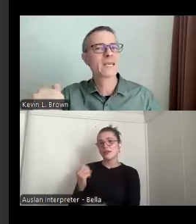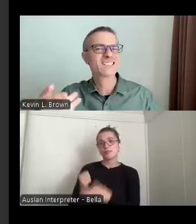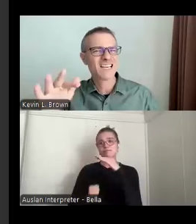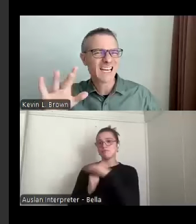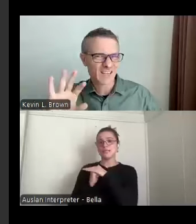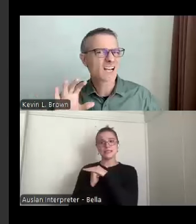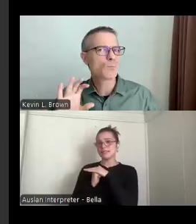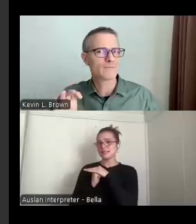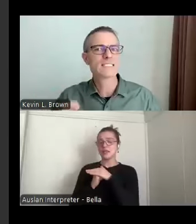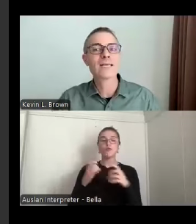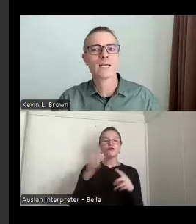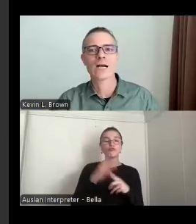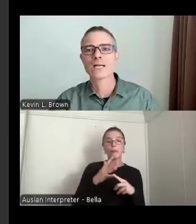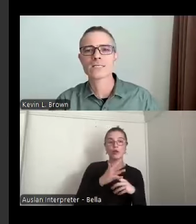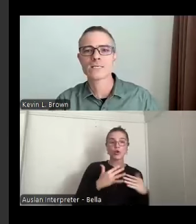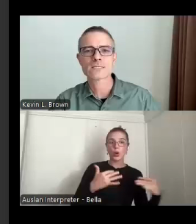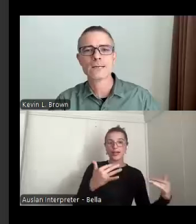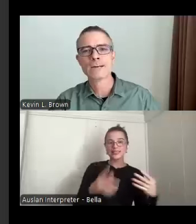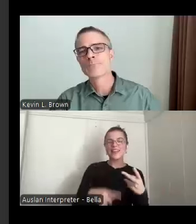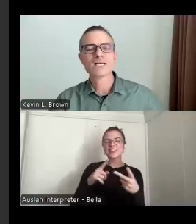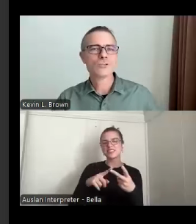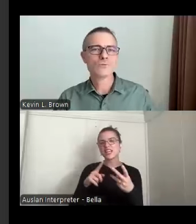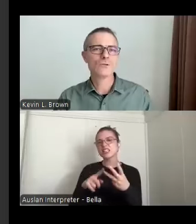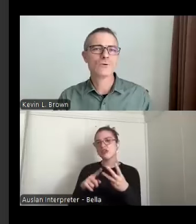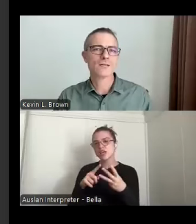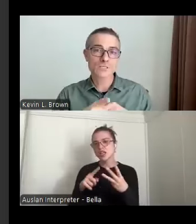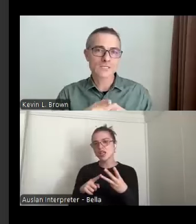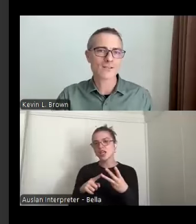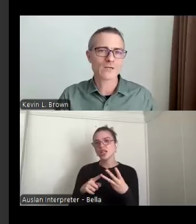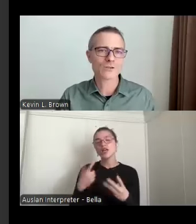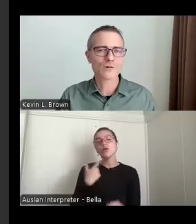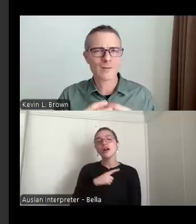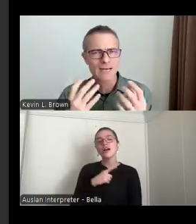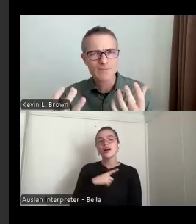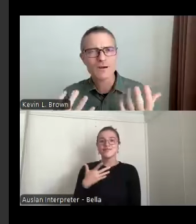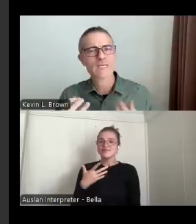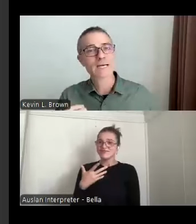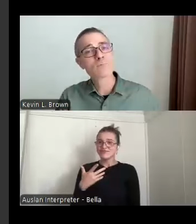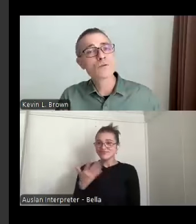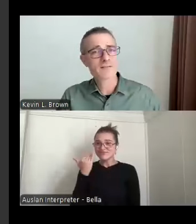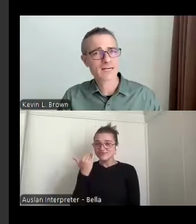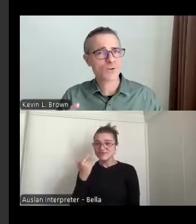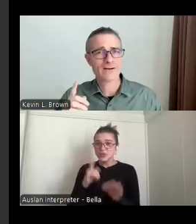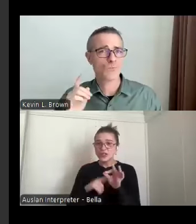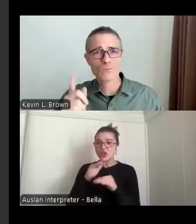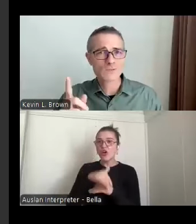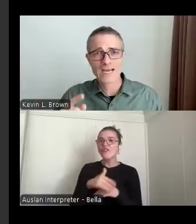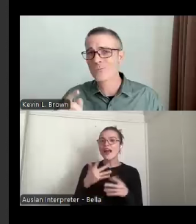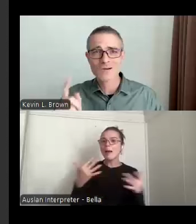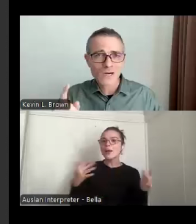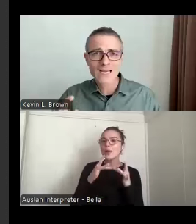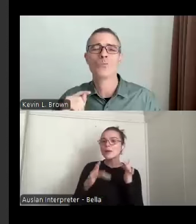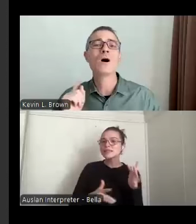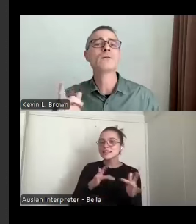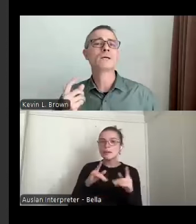primary audience, and then a couple of secondary audiences. Because you just like the question earlier about how many websites, most of the time you have one website,